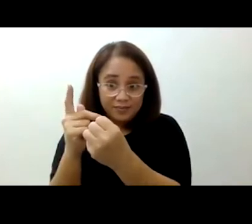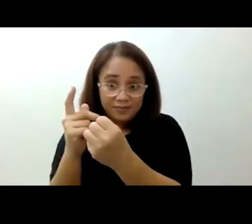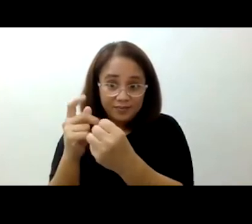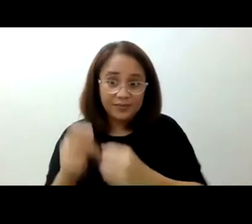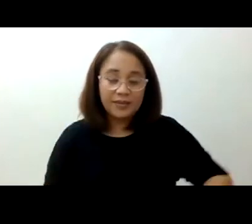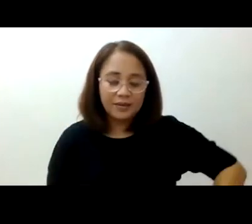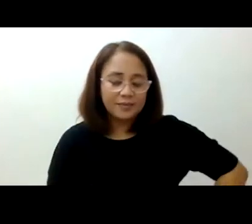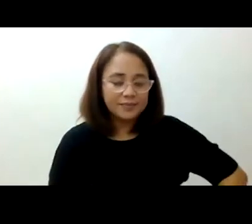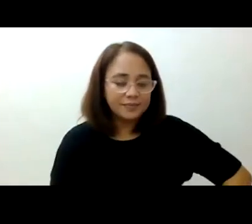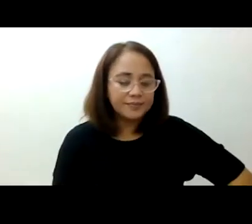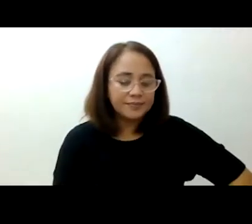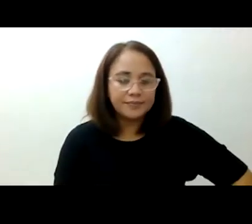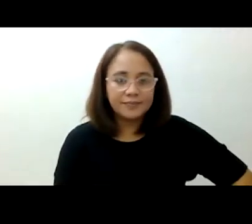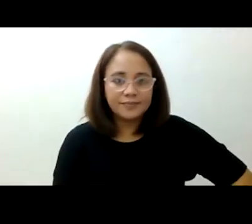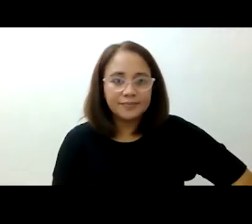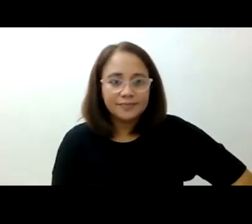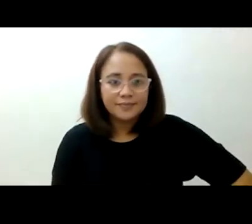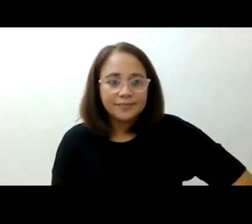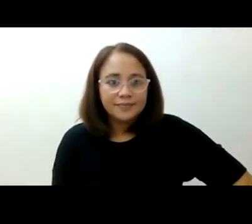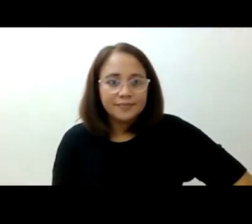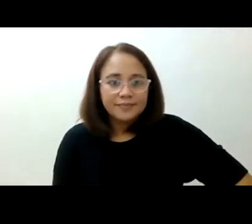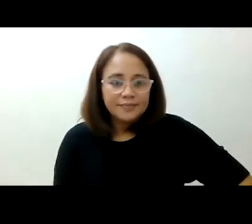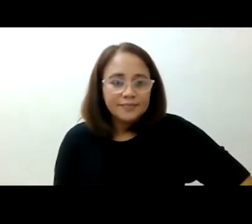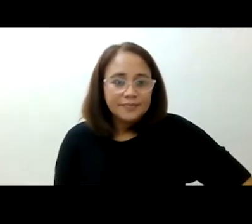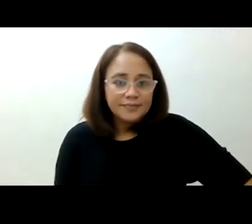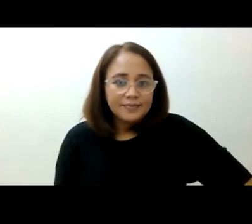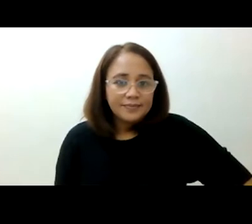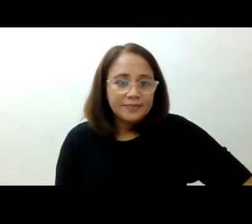Okay, sir. Okay,